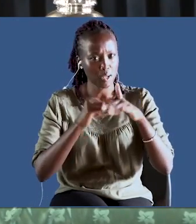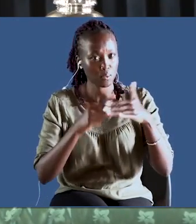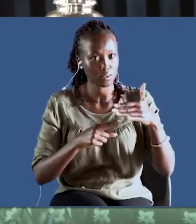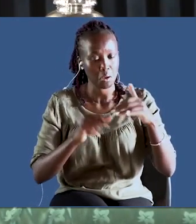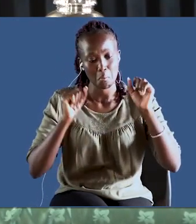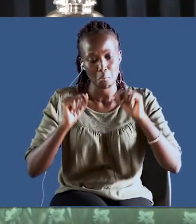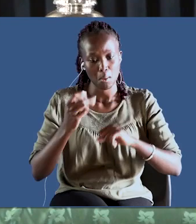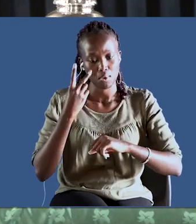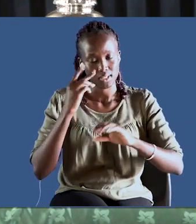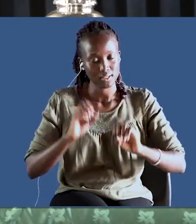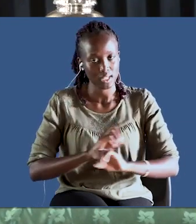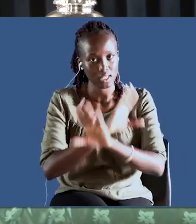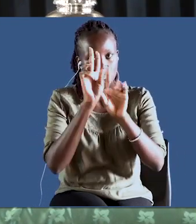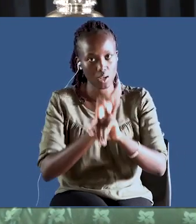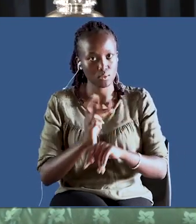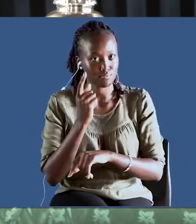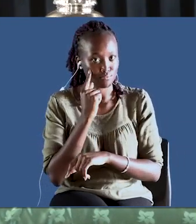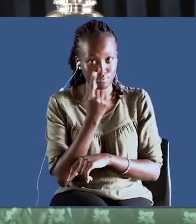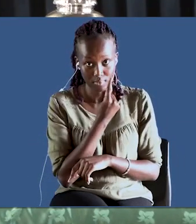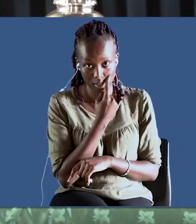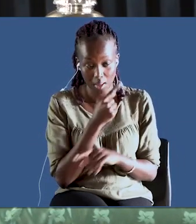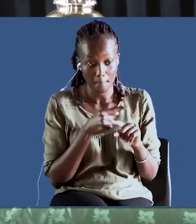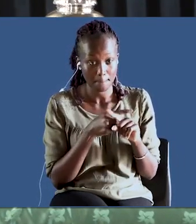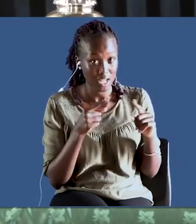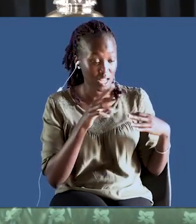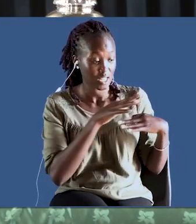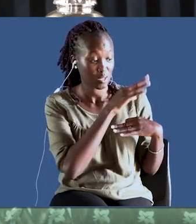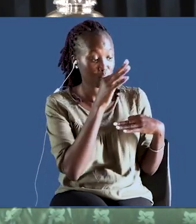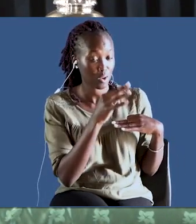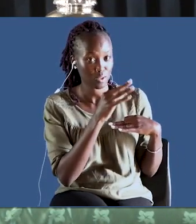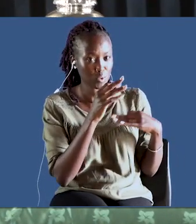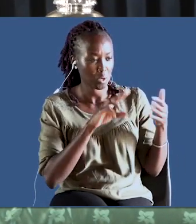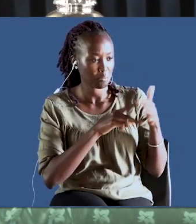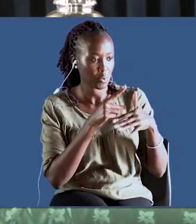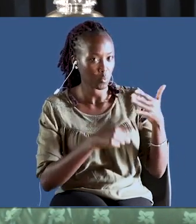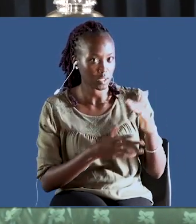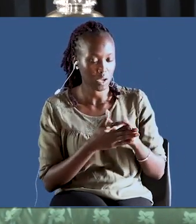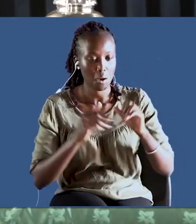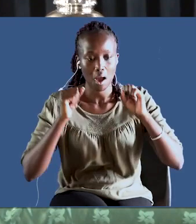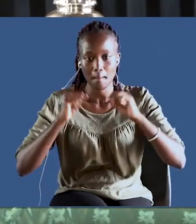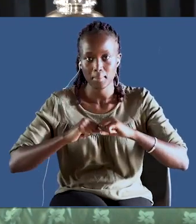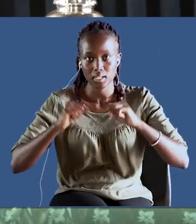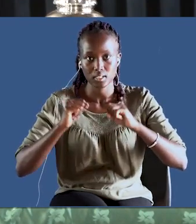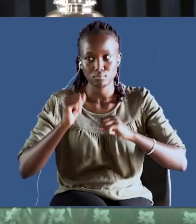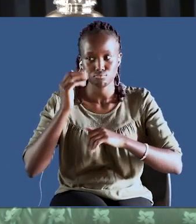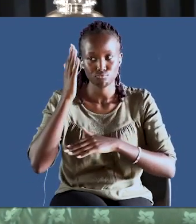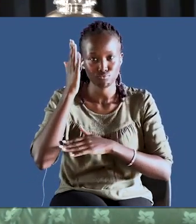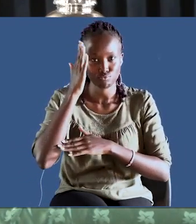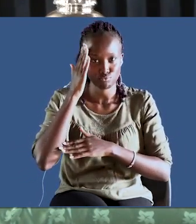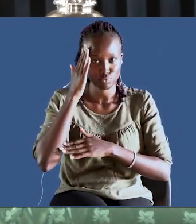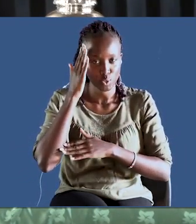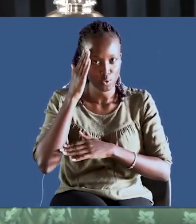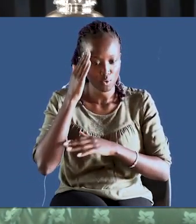our physical eyes. But from a spiritual perspective, it's the ability to discern from